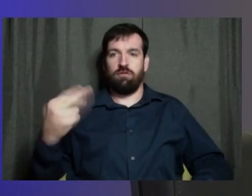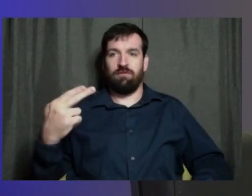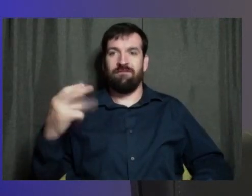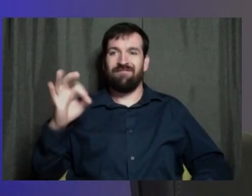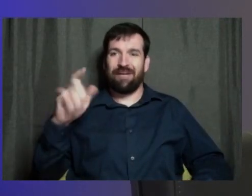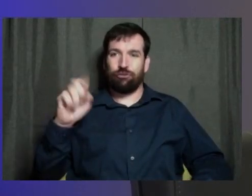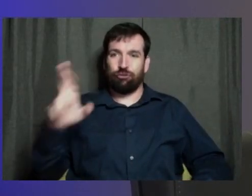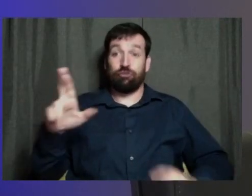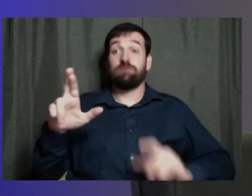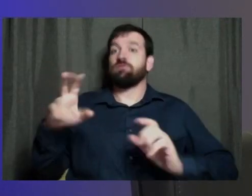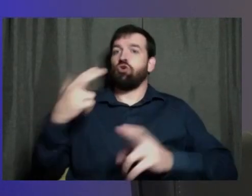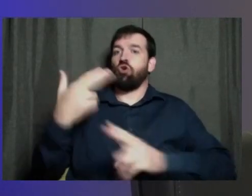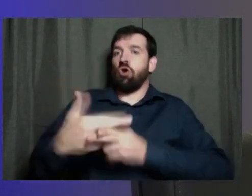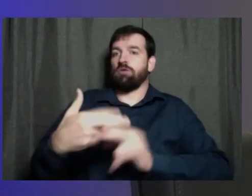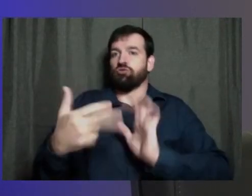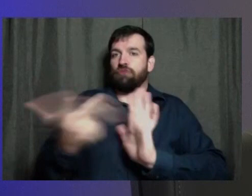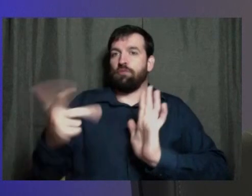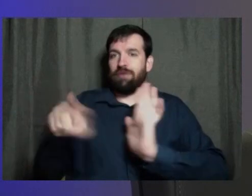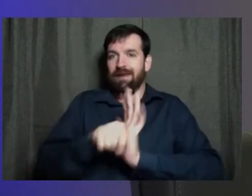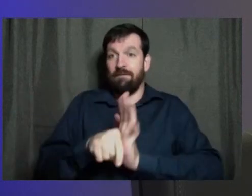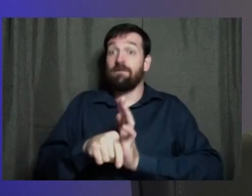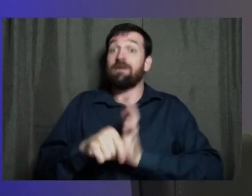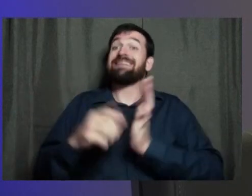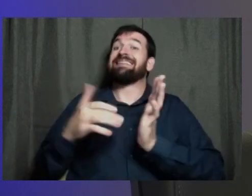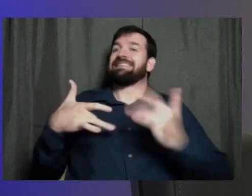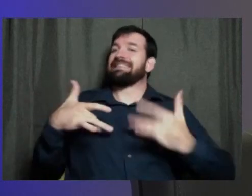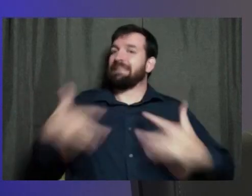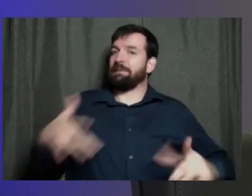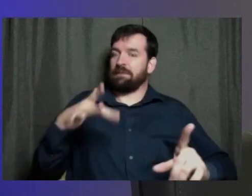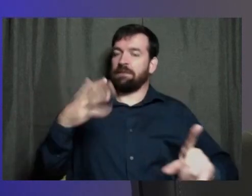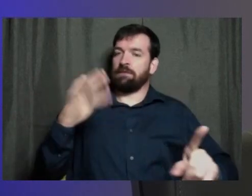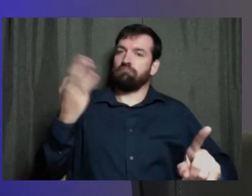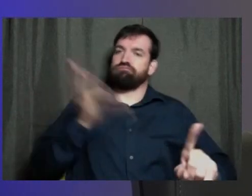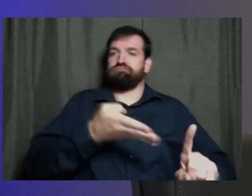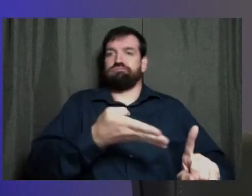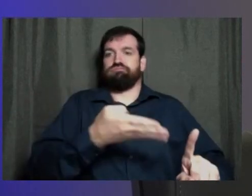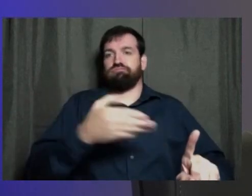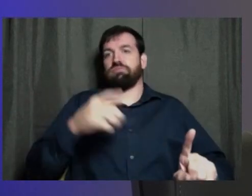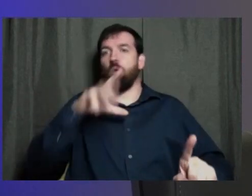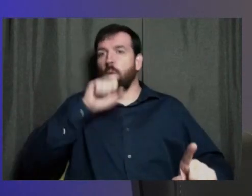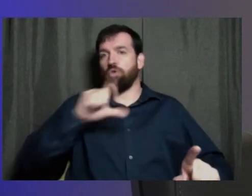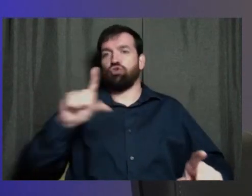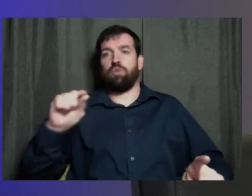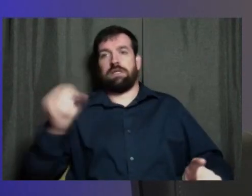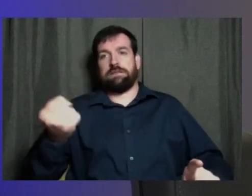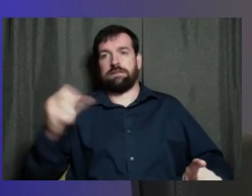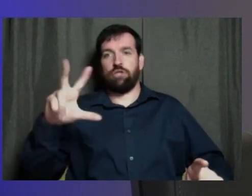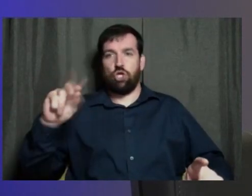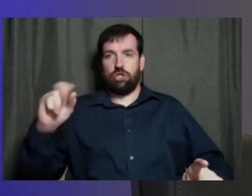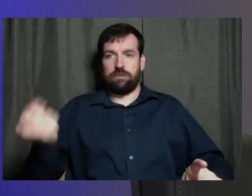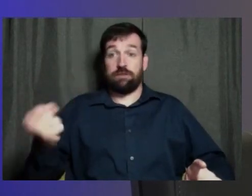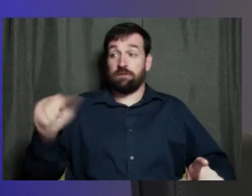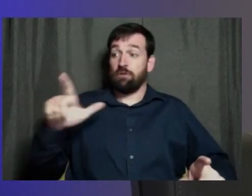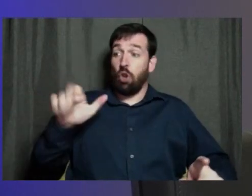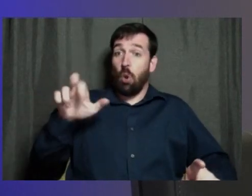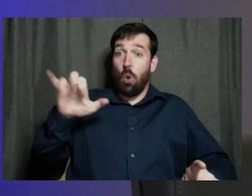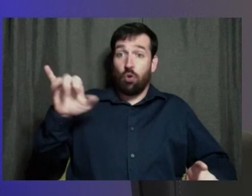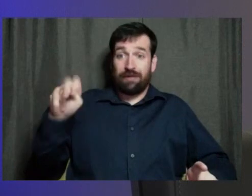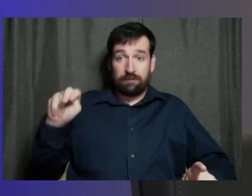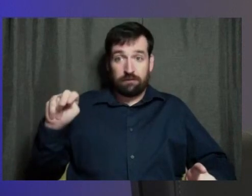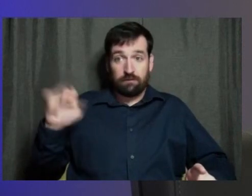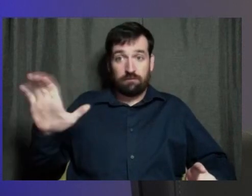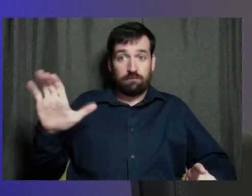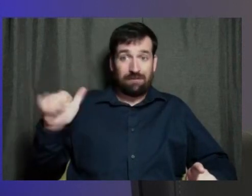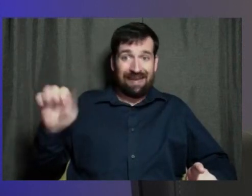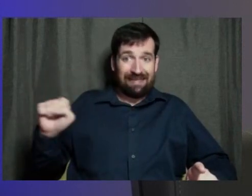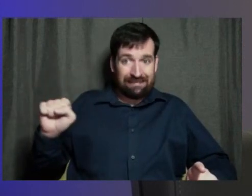certainly is more likely to affect younger women, often in their 20s and 30s. And in Lauren's case, she, as she alluded to in